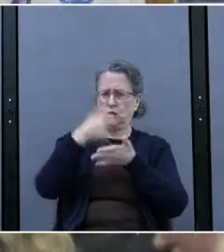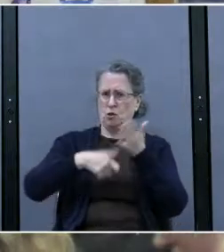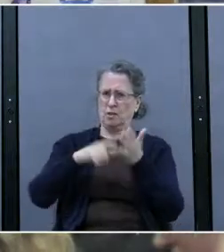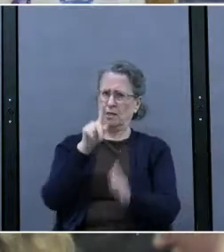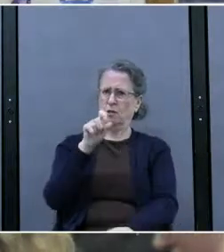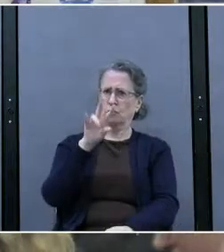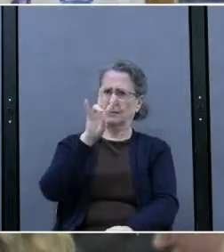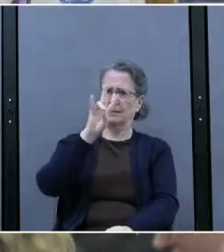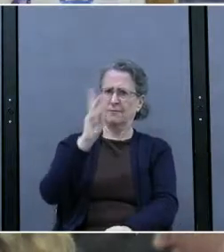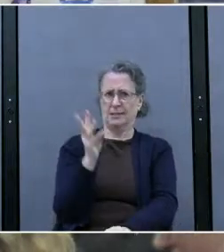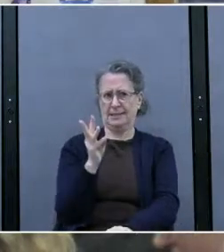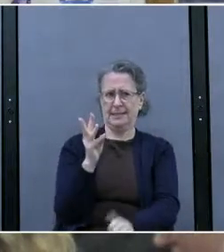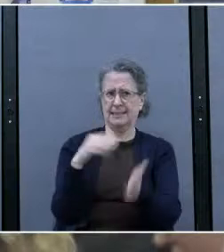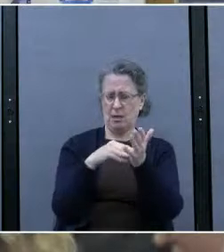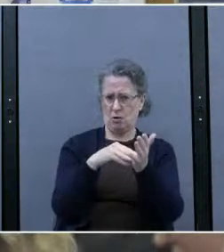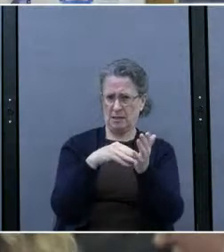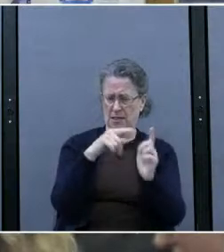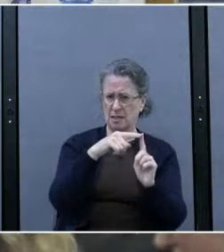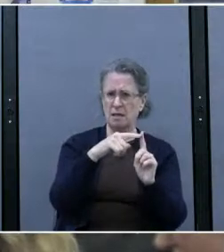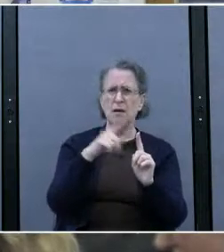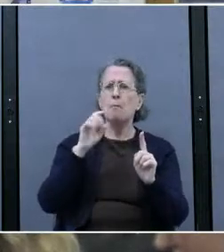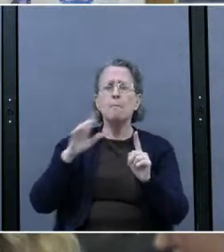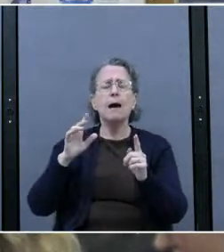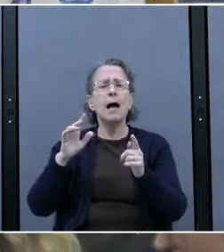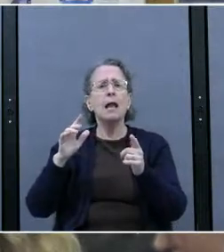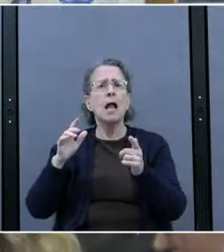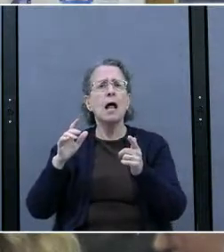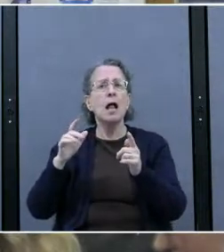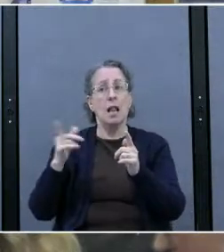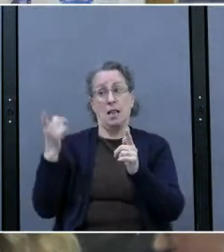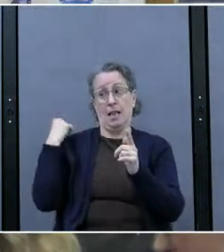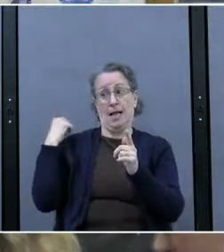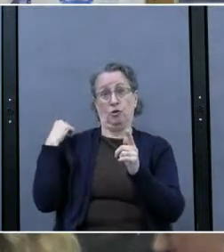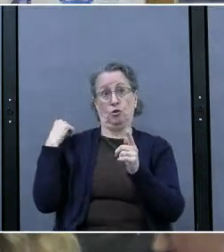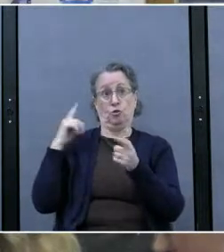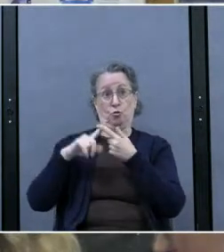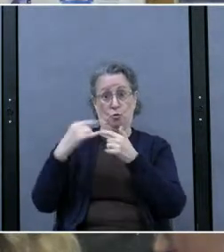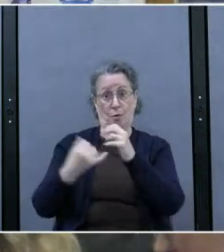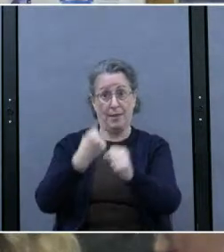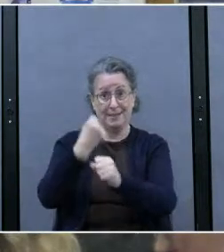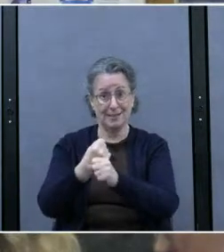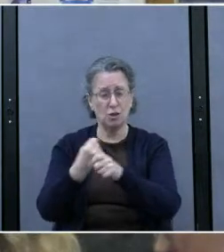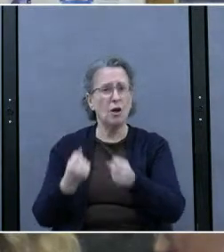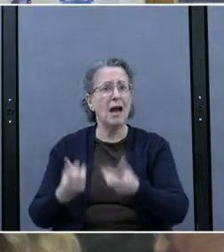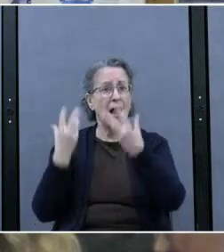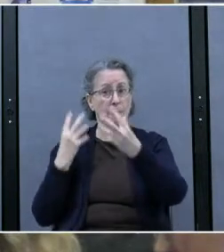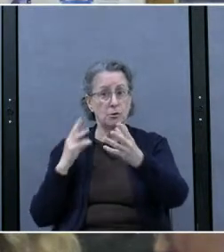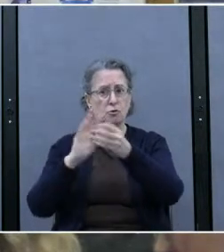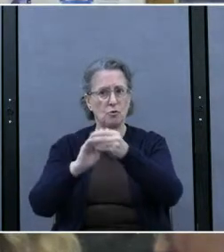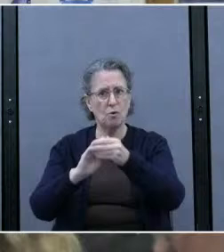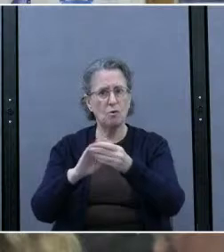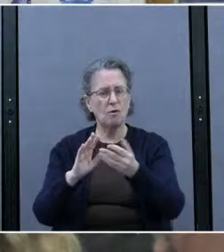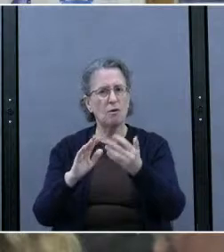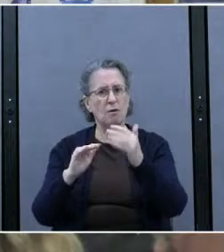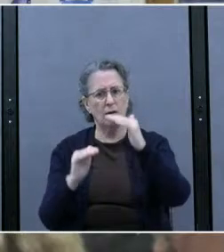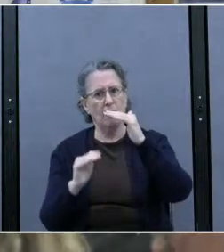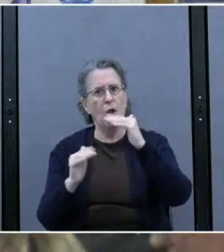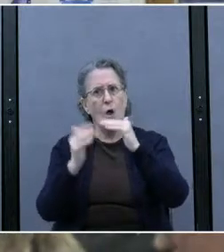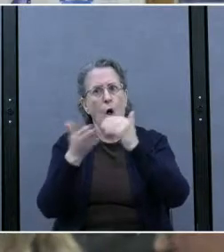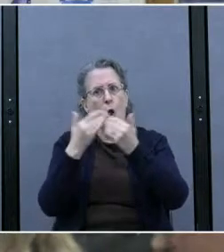amount going from the previous year to the current budget year is closer to